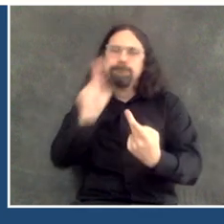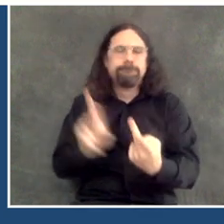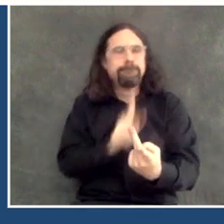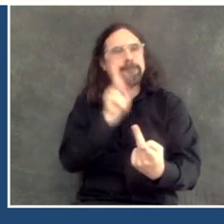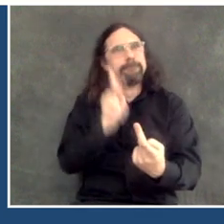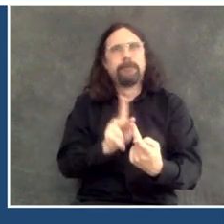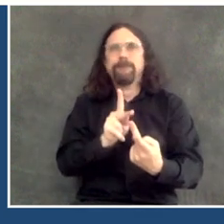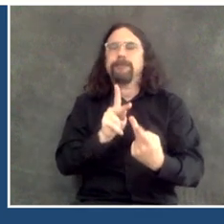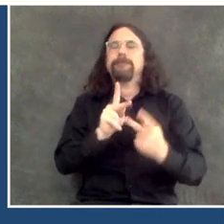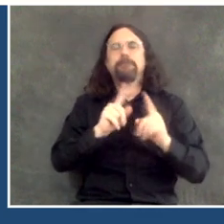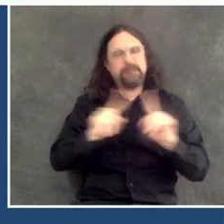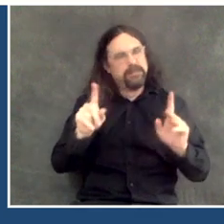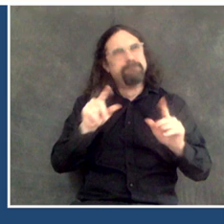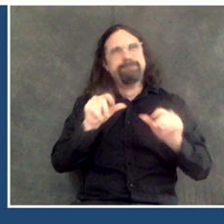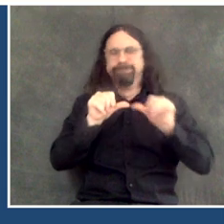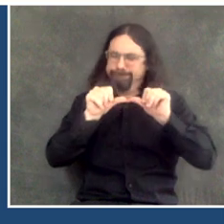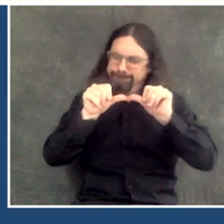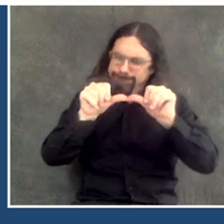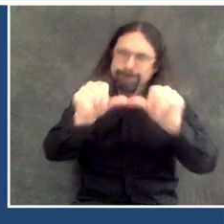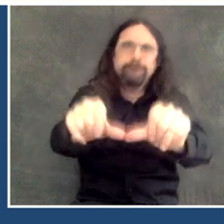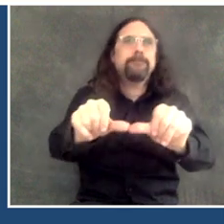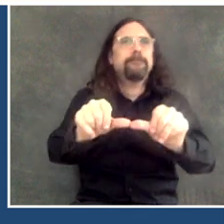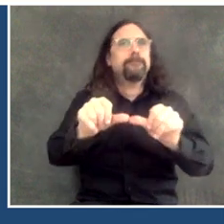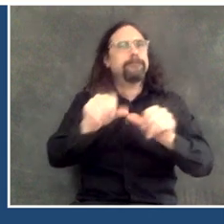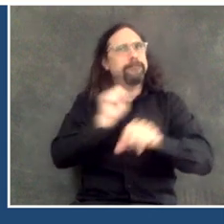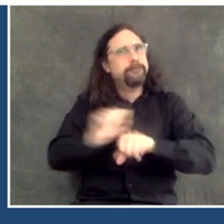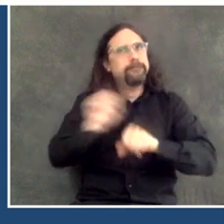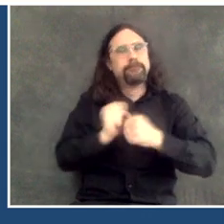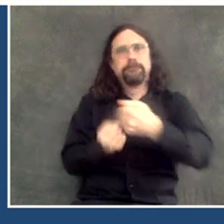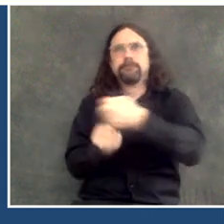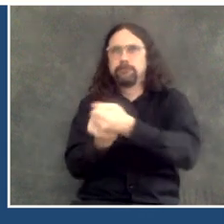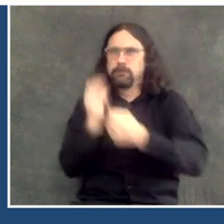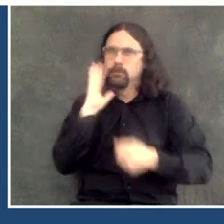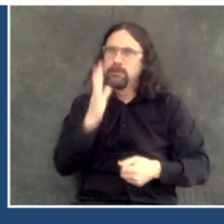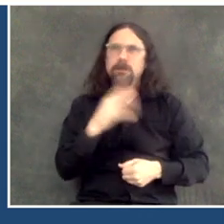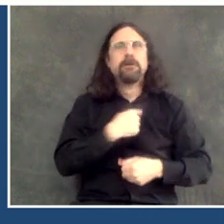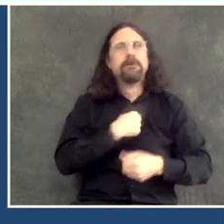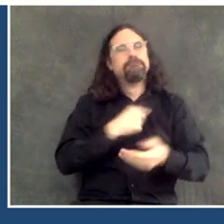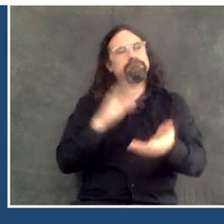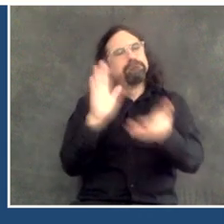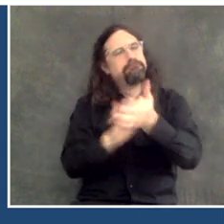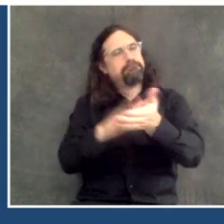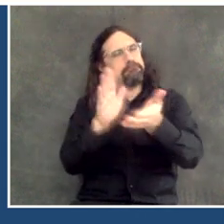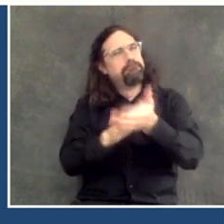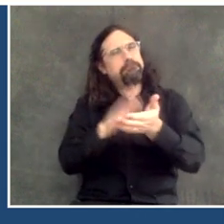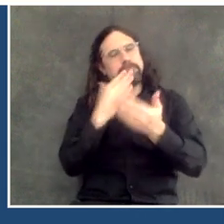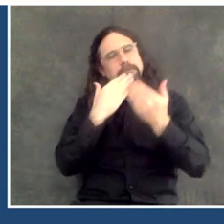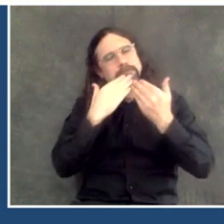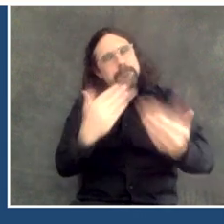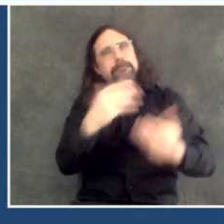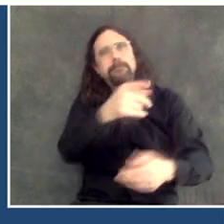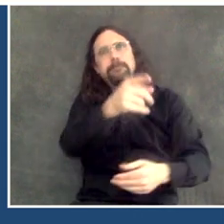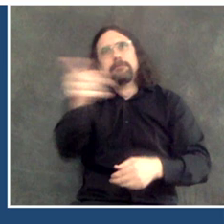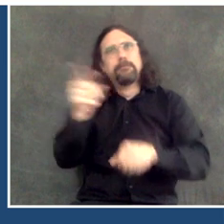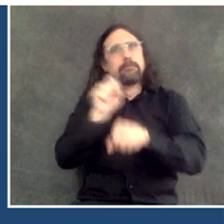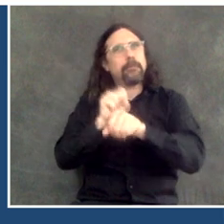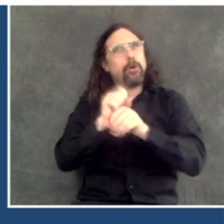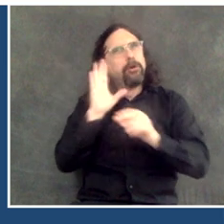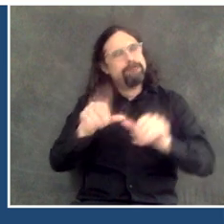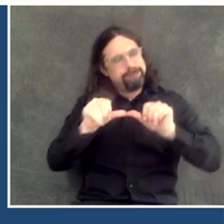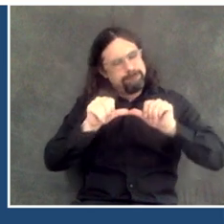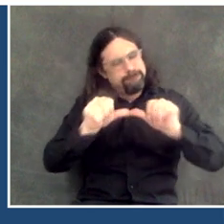first responders, they keep showing up, they keep doing the job, no matter what. We need to get them these reinforcements, and we need to do it